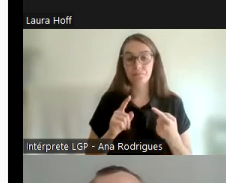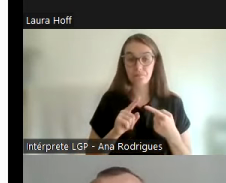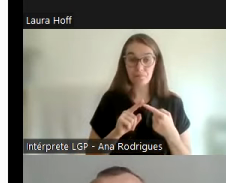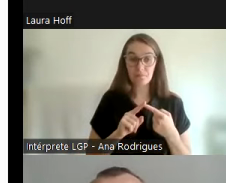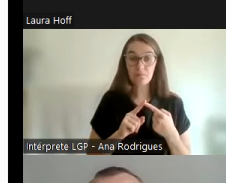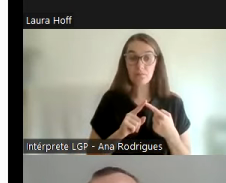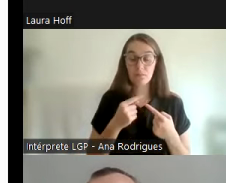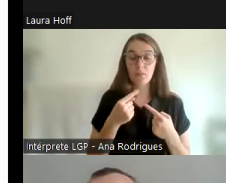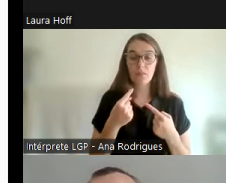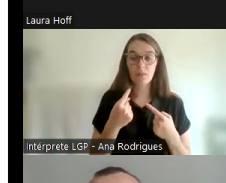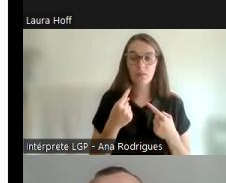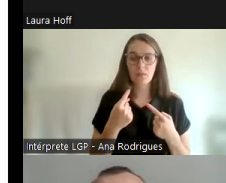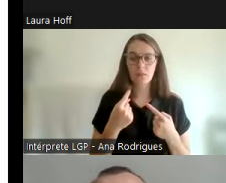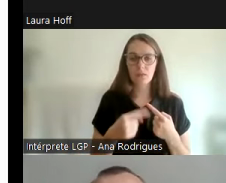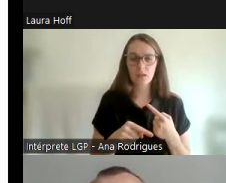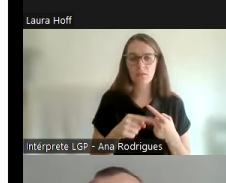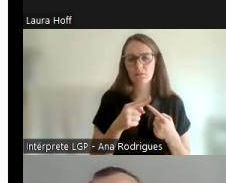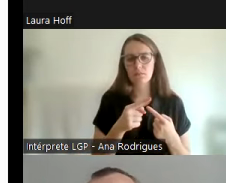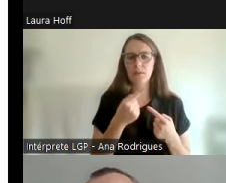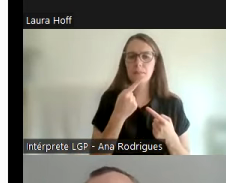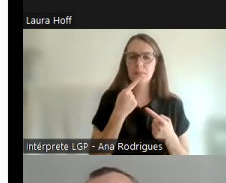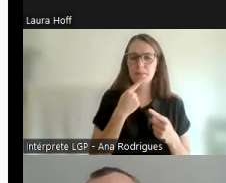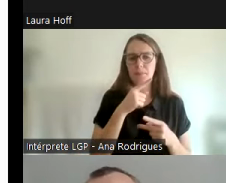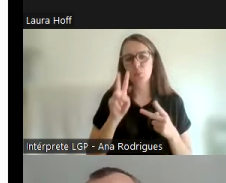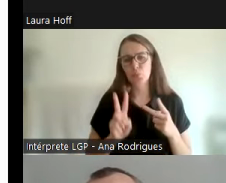module at a part dealing with the practice,